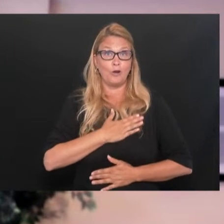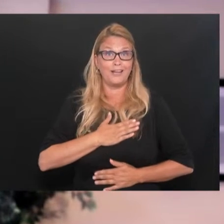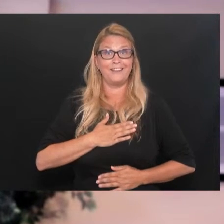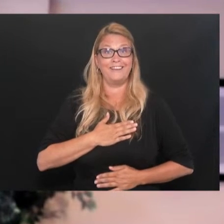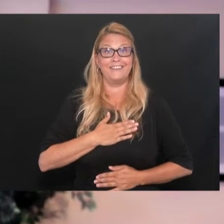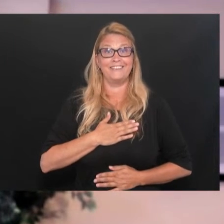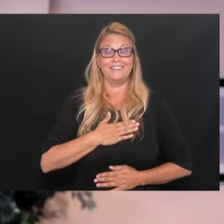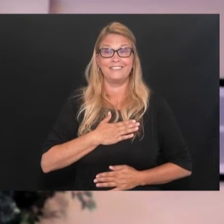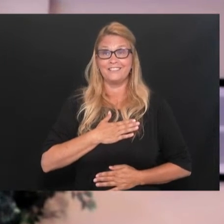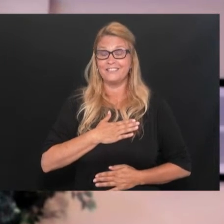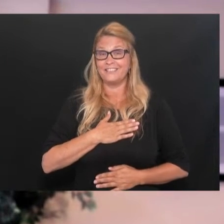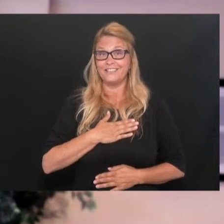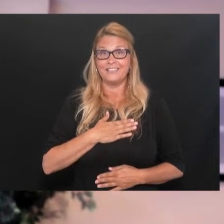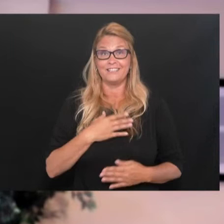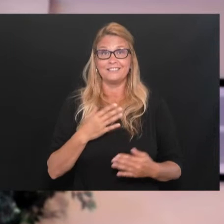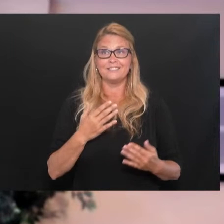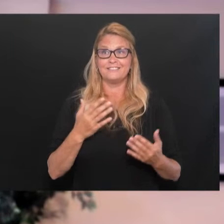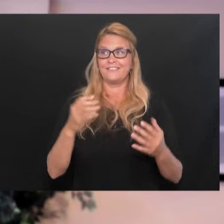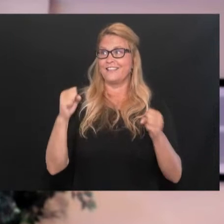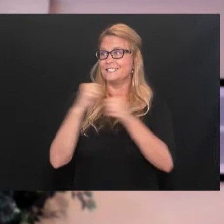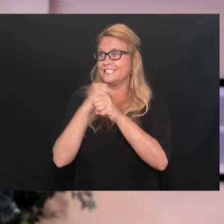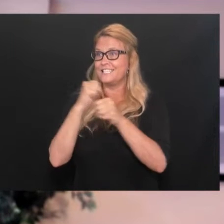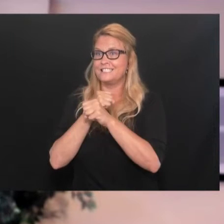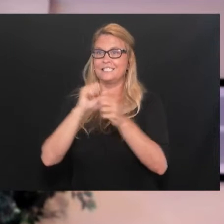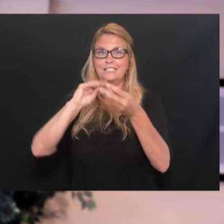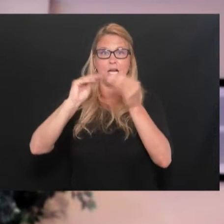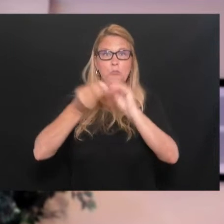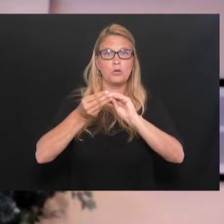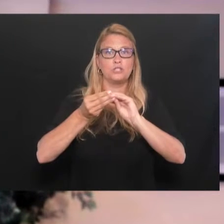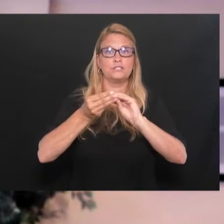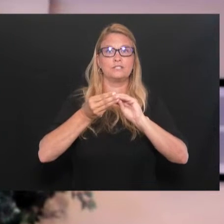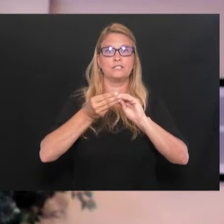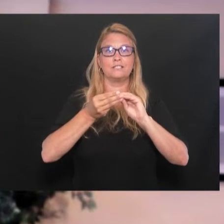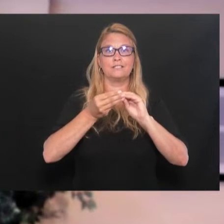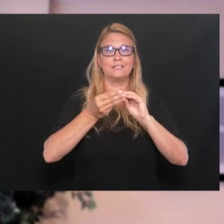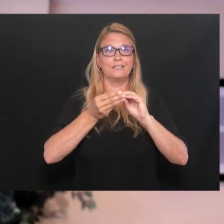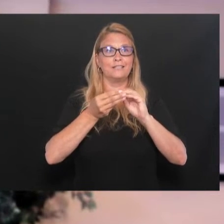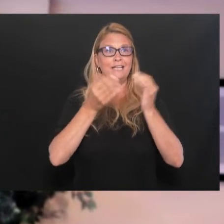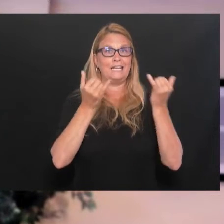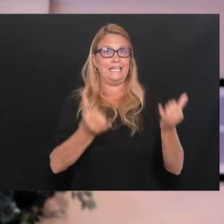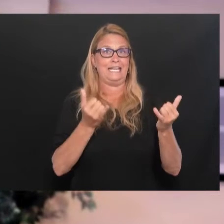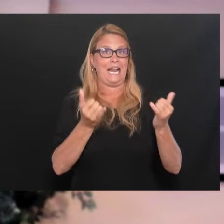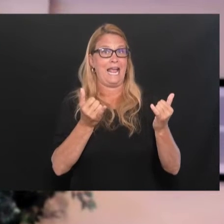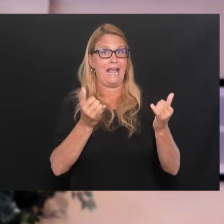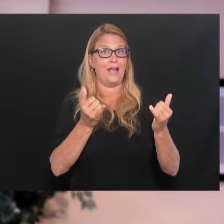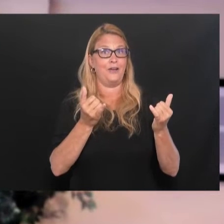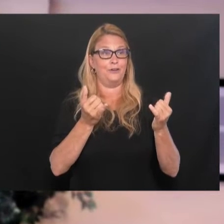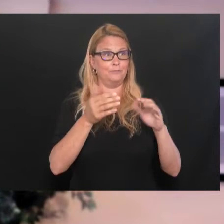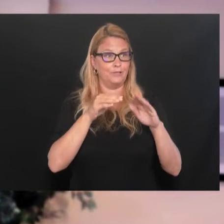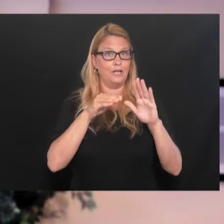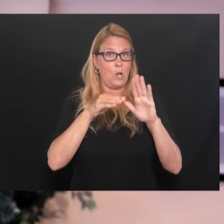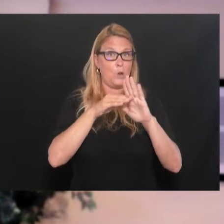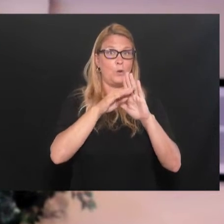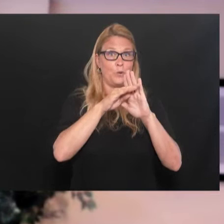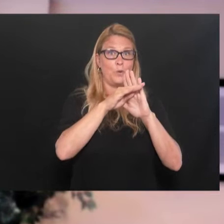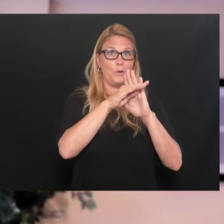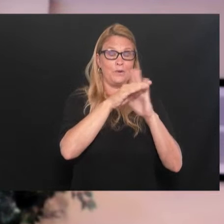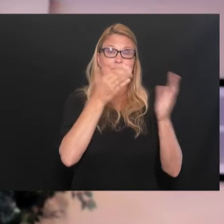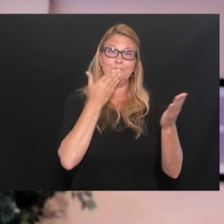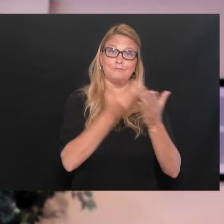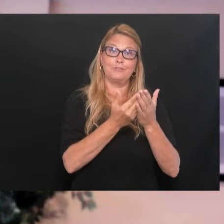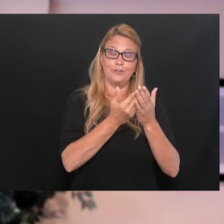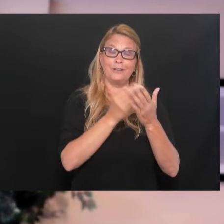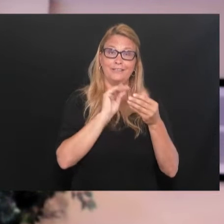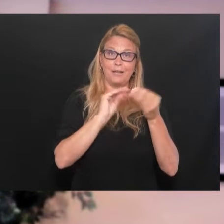our statistics, our metrics that are still moving in the correct direction.